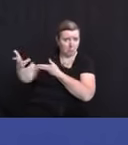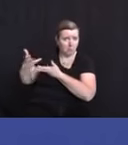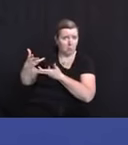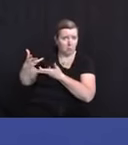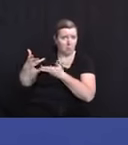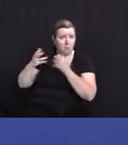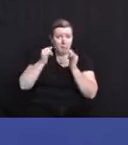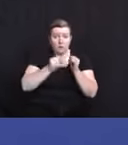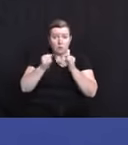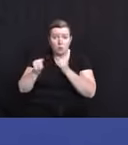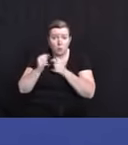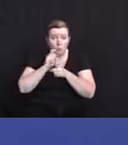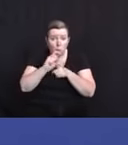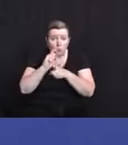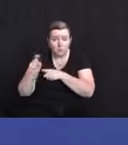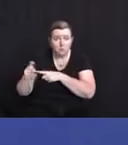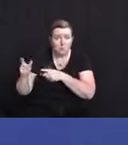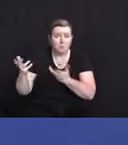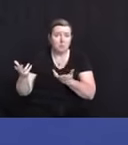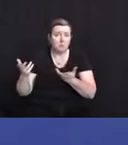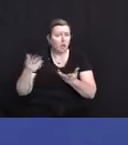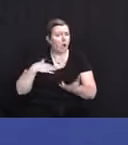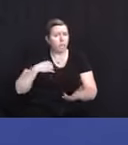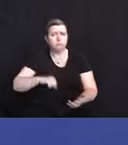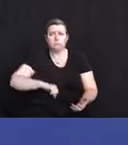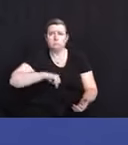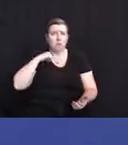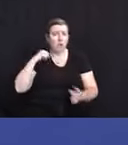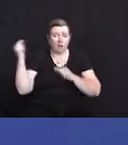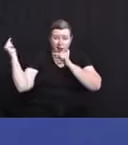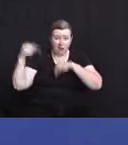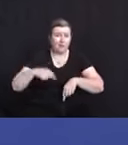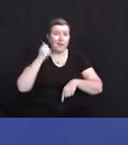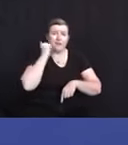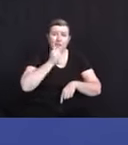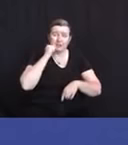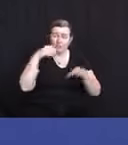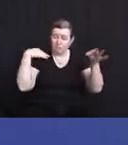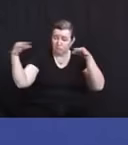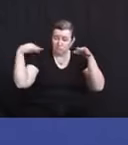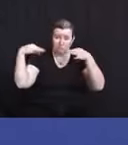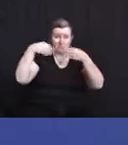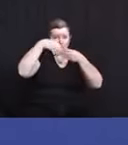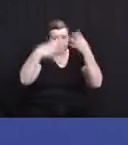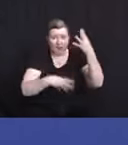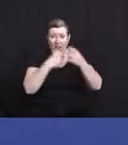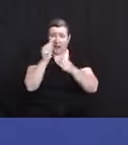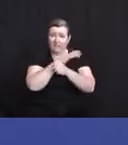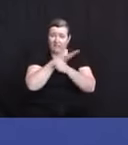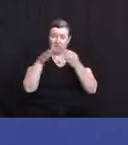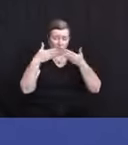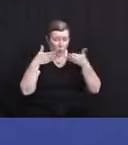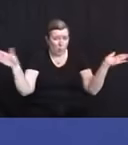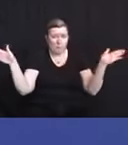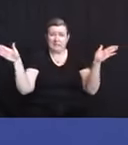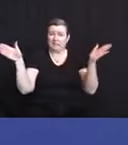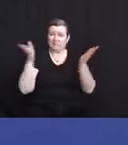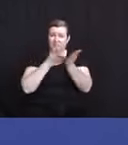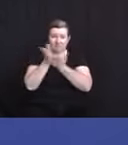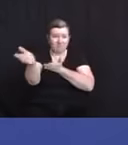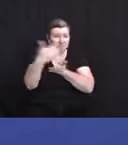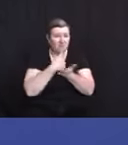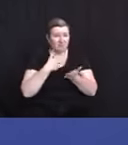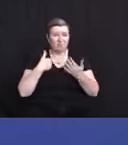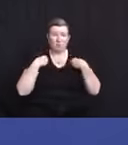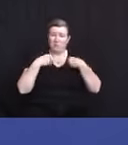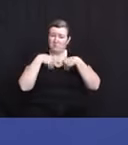I'm proud of the fact that we come up here every single day. We lay it on the line, completely transparent. We give folks a very precise sense as to